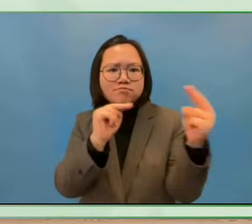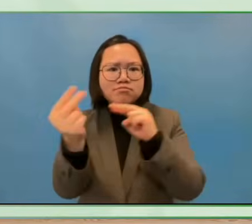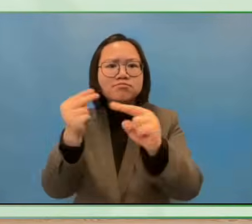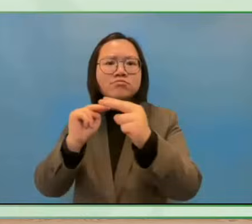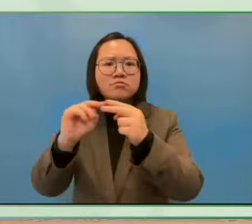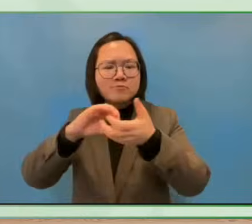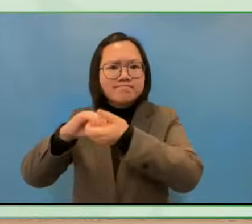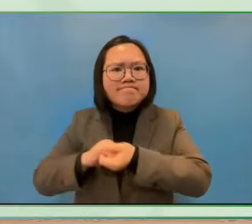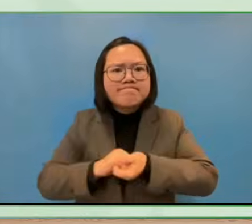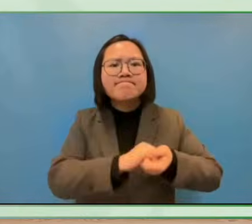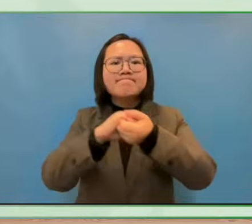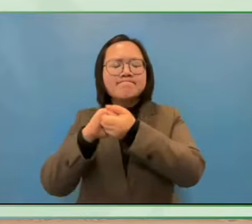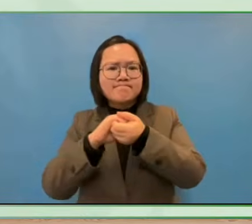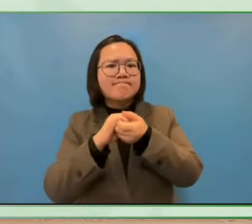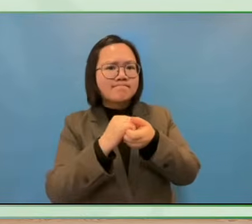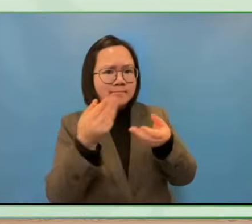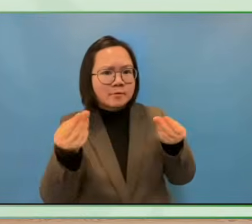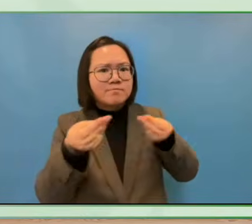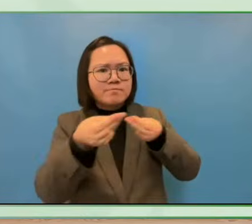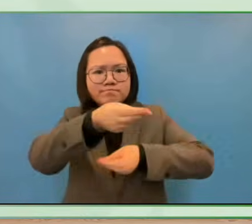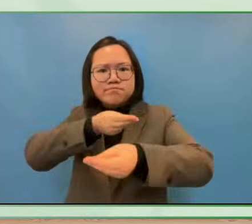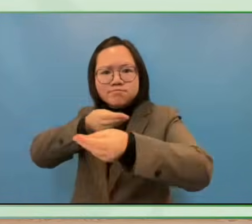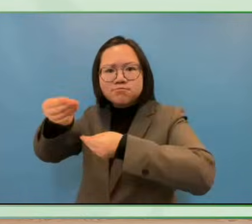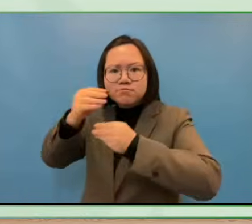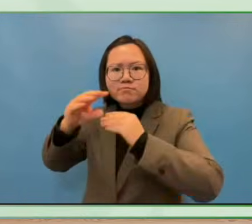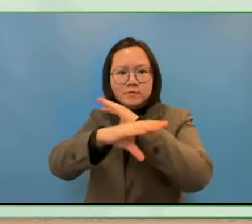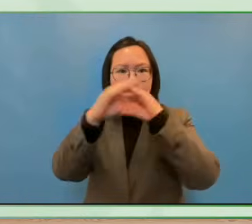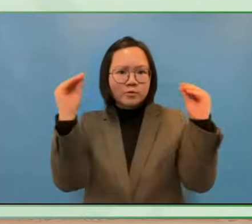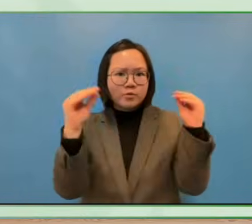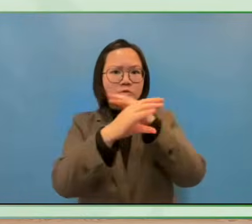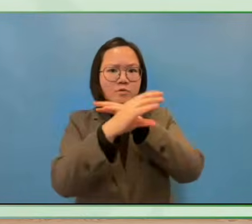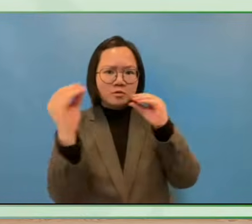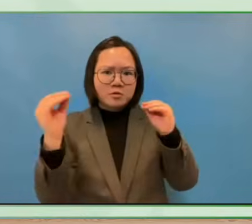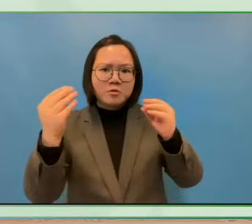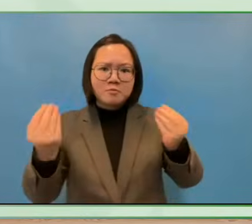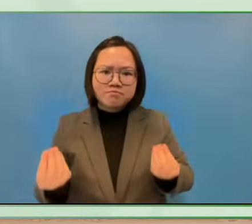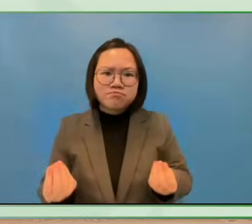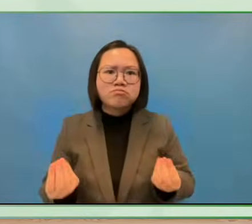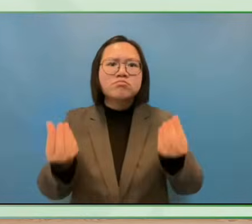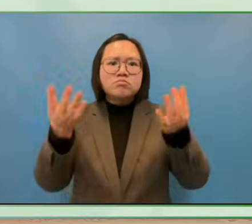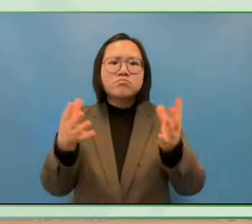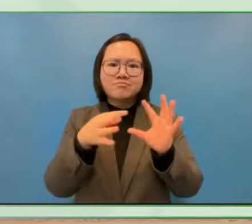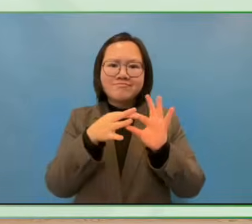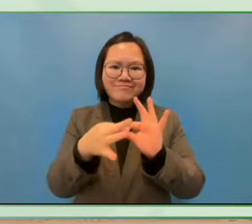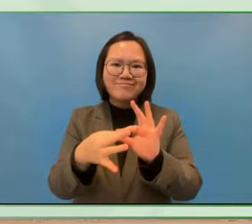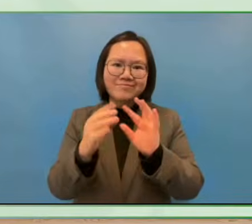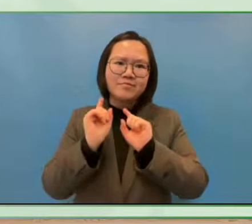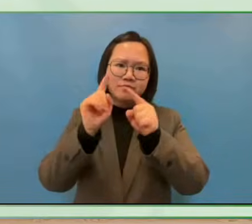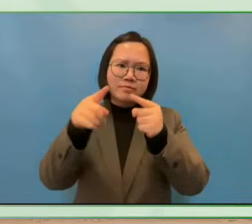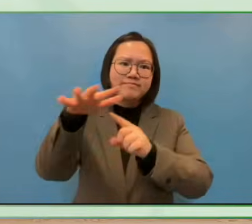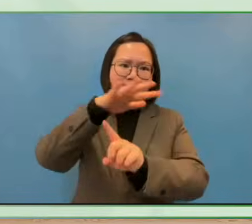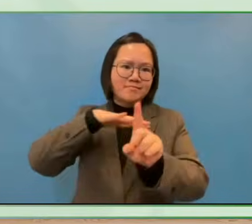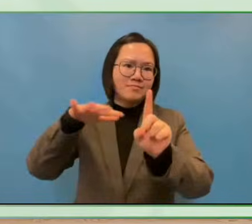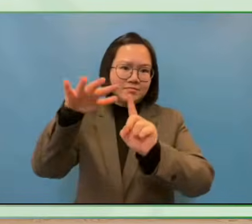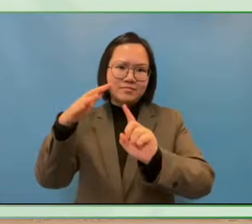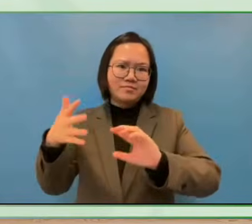something really concrete. Could you give us some examples how persons with disabilities are directly or